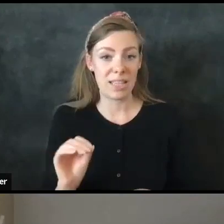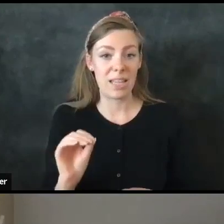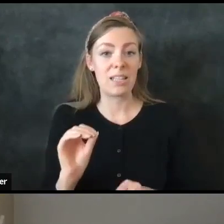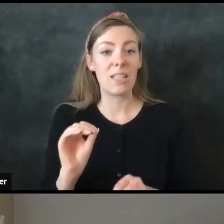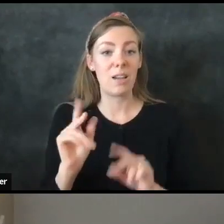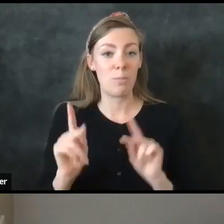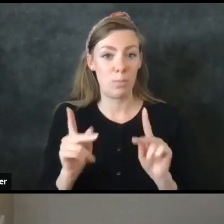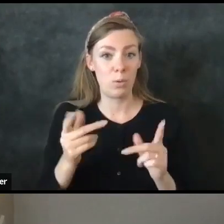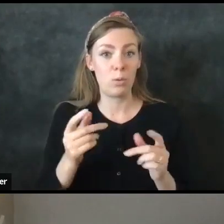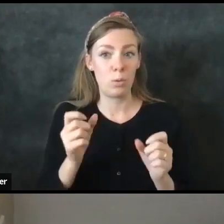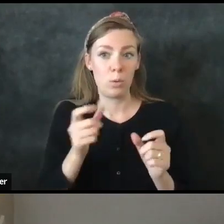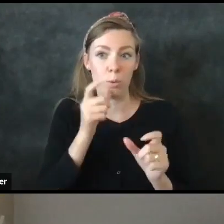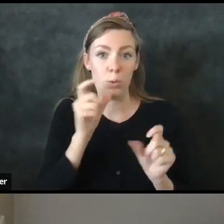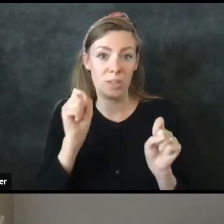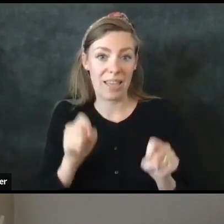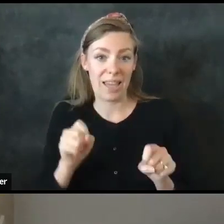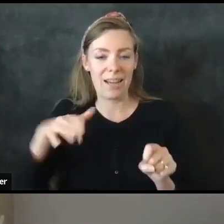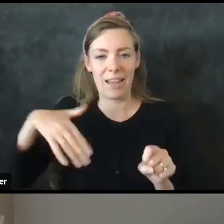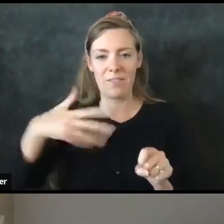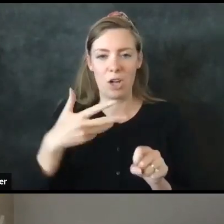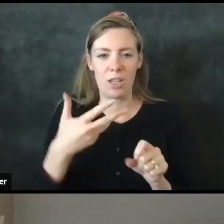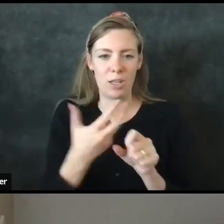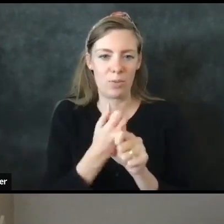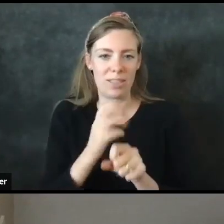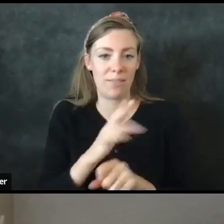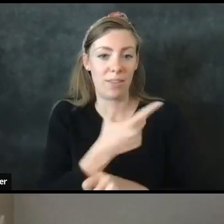have not received any vaccine yet.